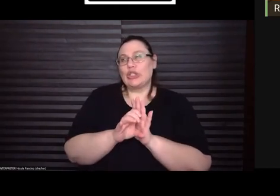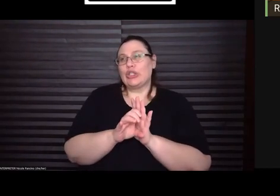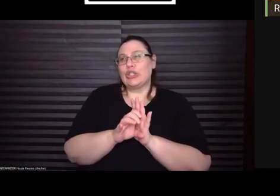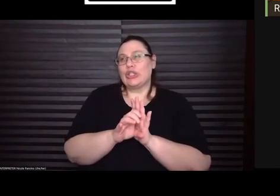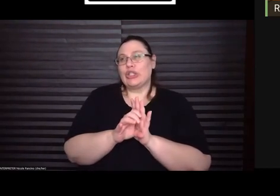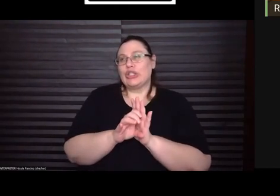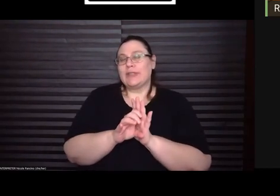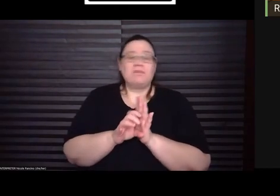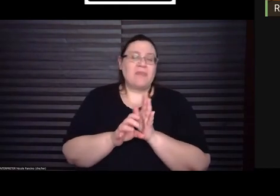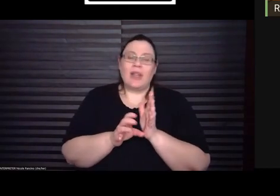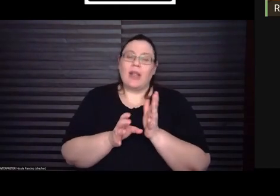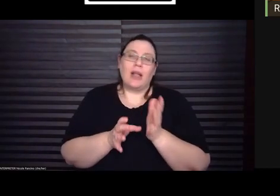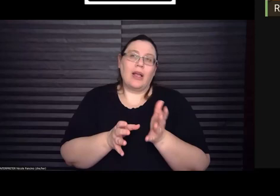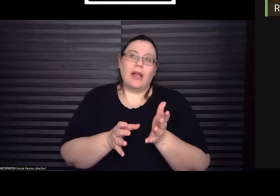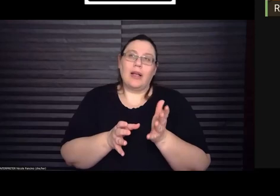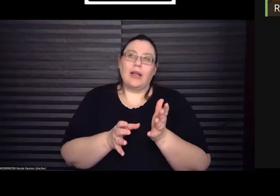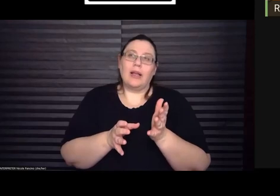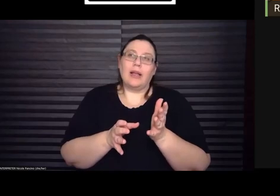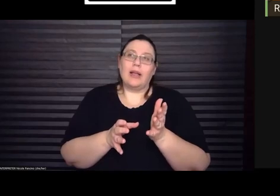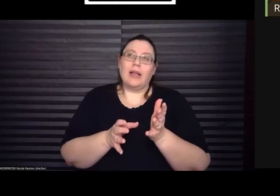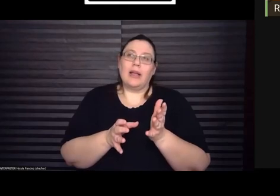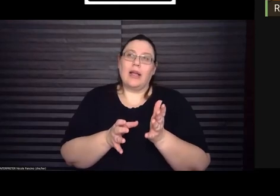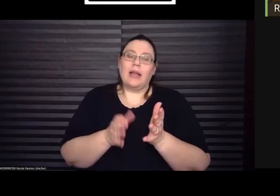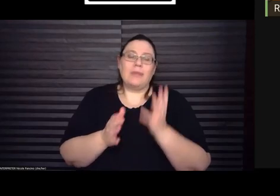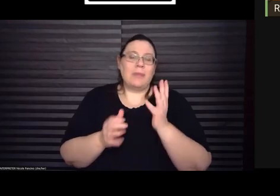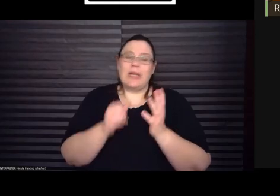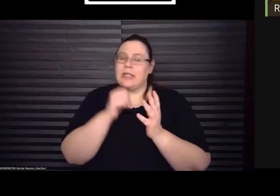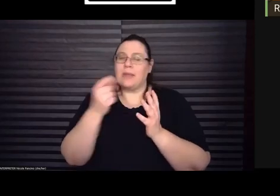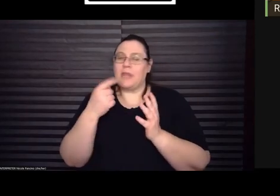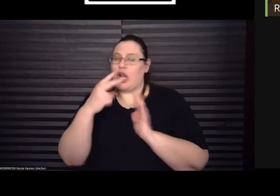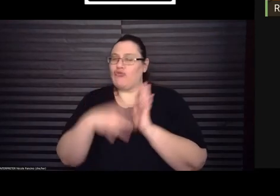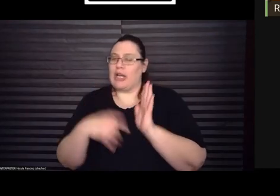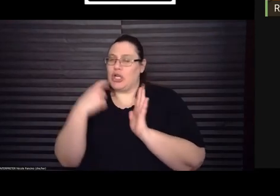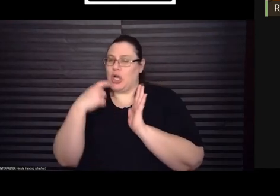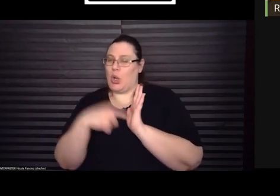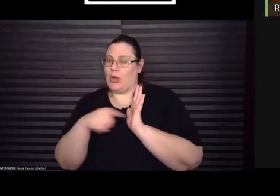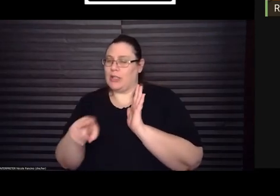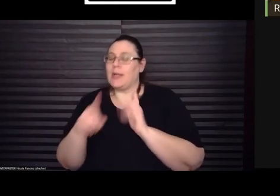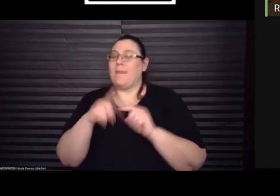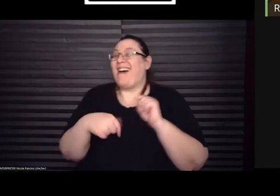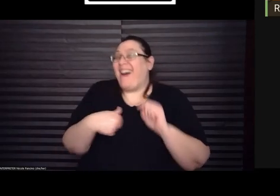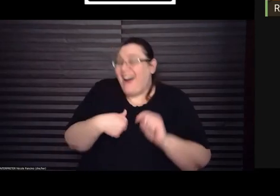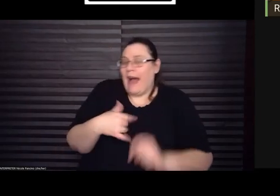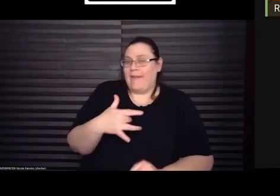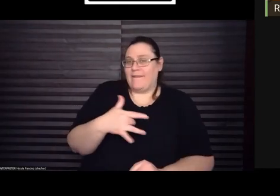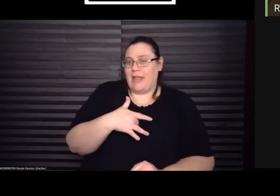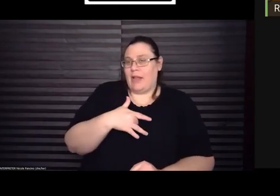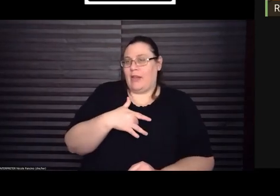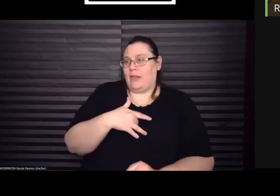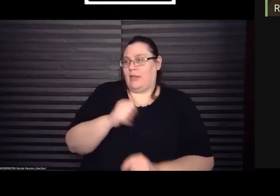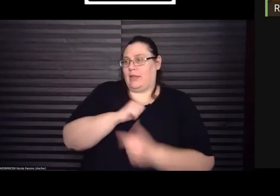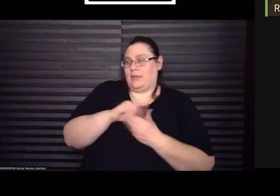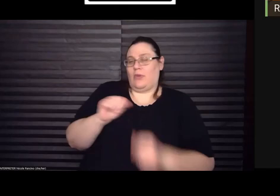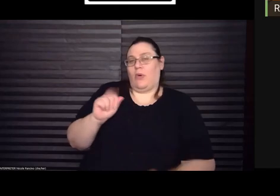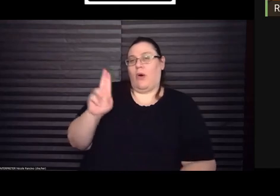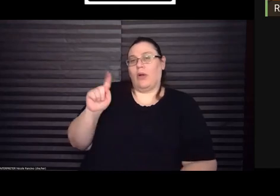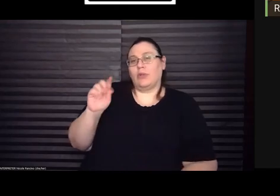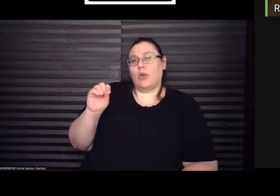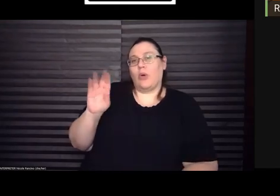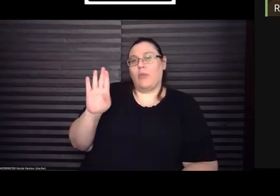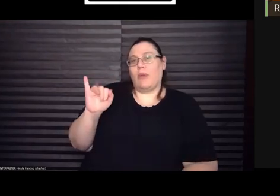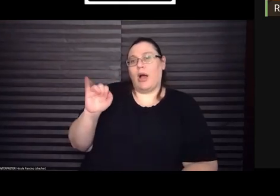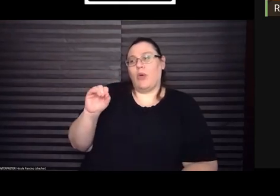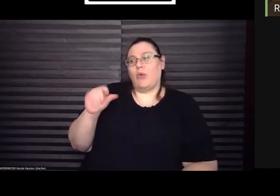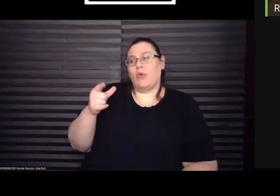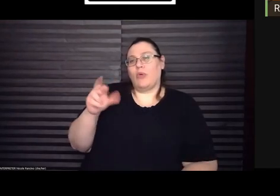some way, and it could be not perceptible to a reader, but I feel is in some way autobiographical, right?